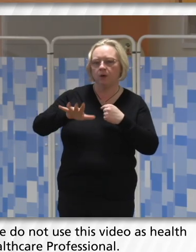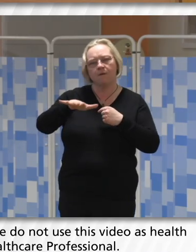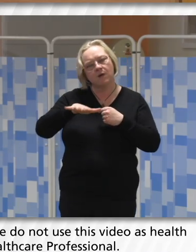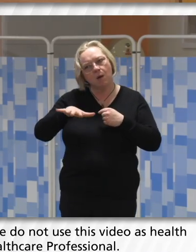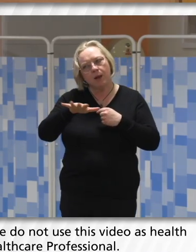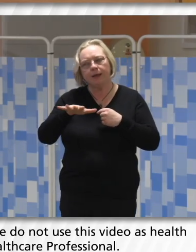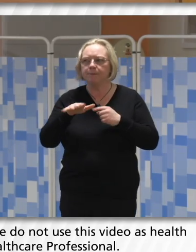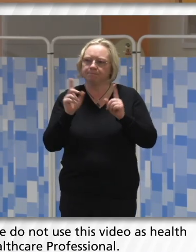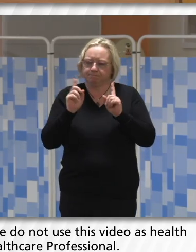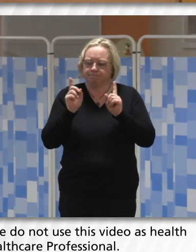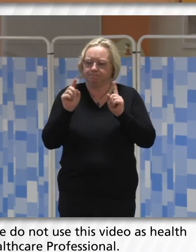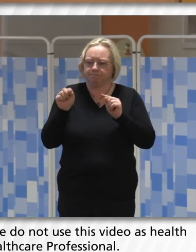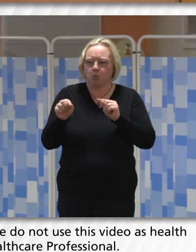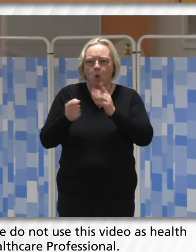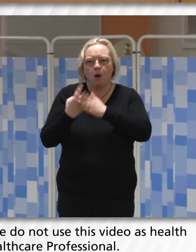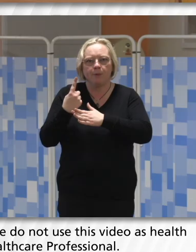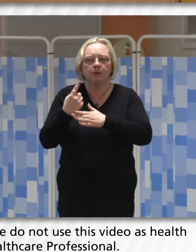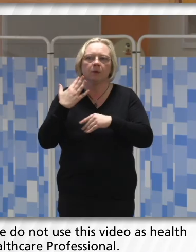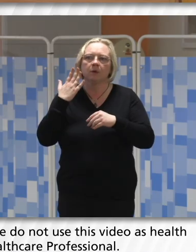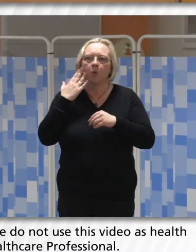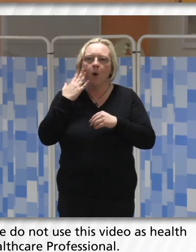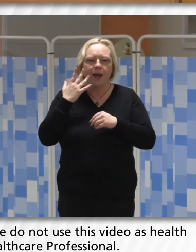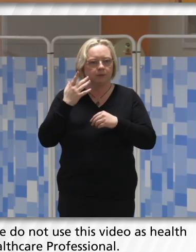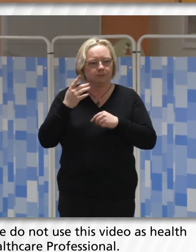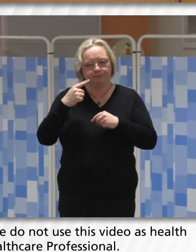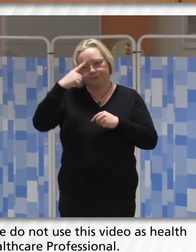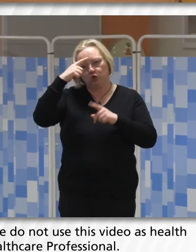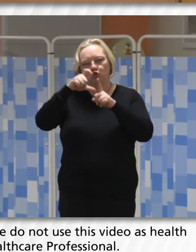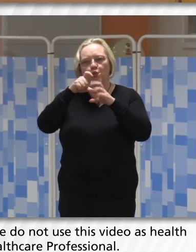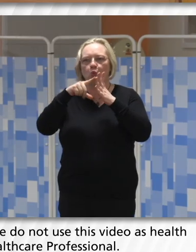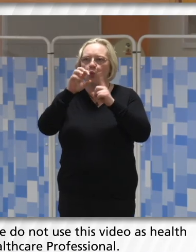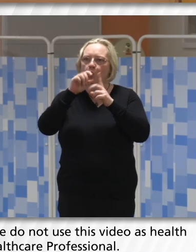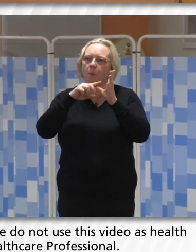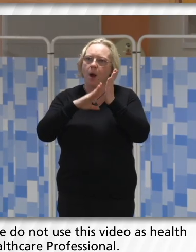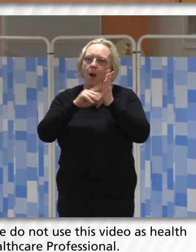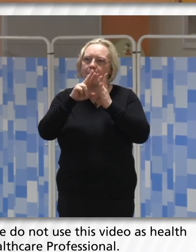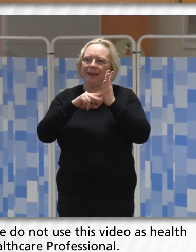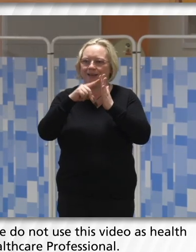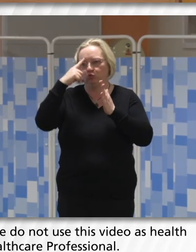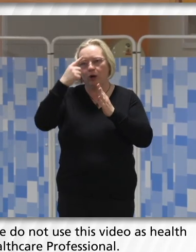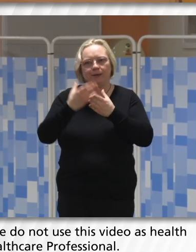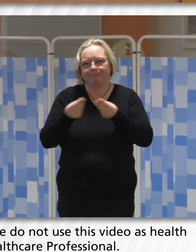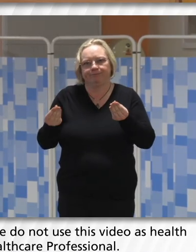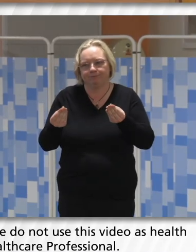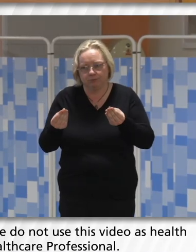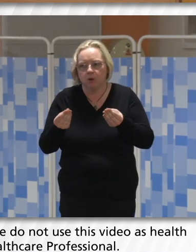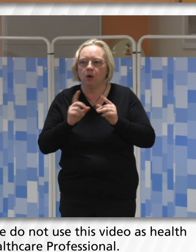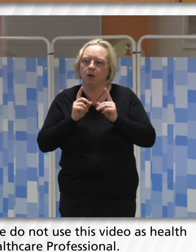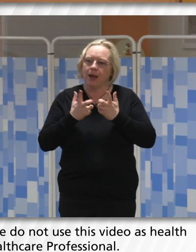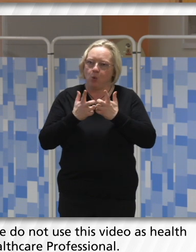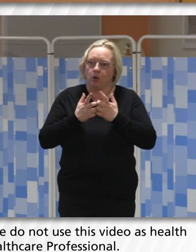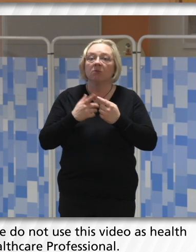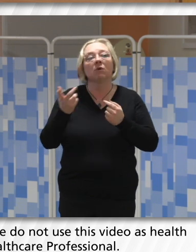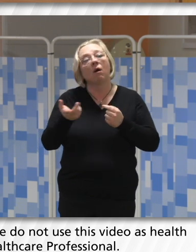understand what it is that goes wrong when you haven't got that chemical in your brain. And it's things that you learned to